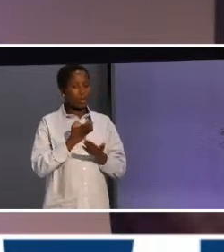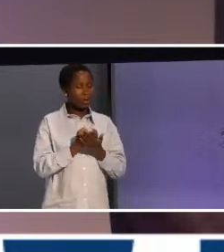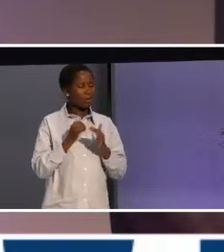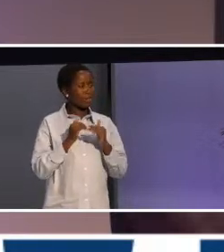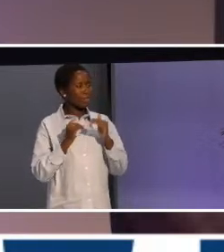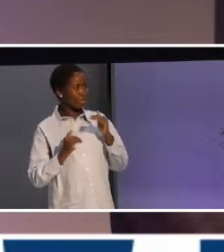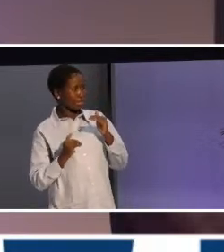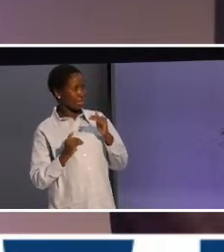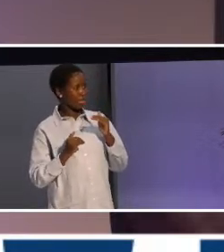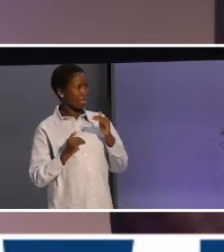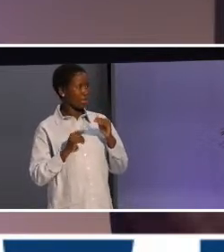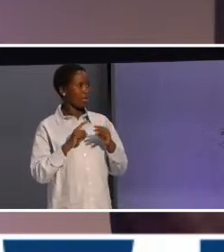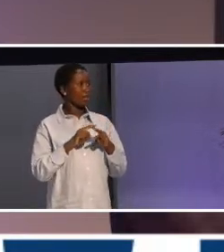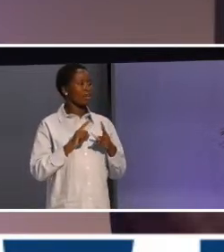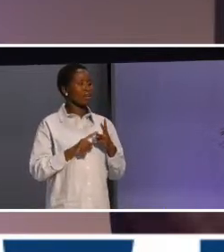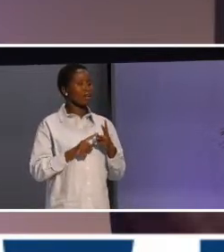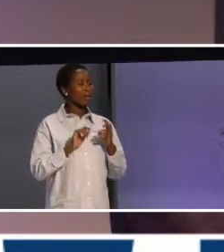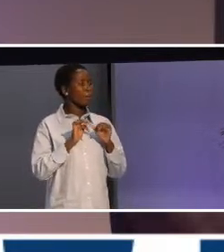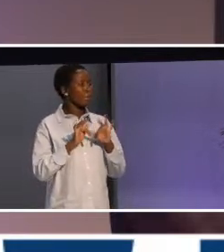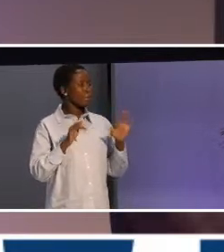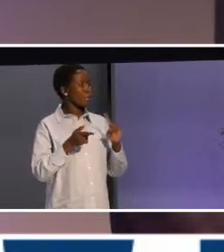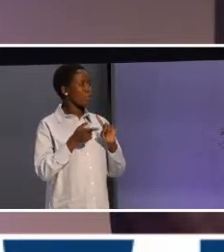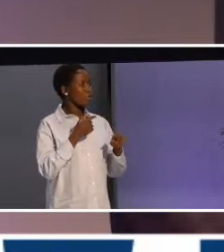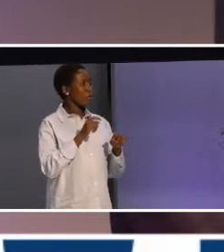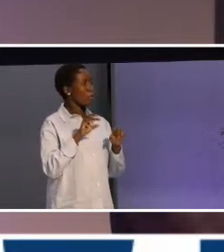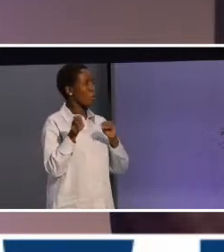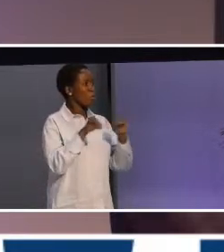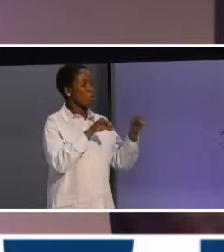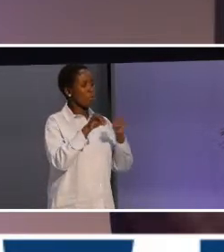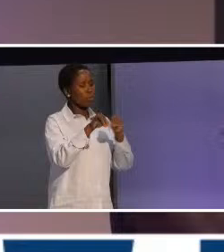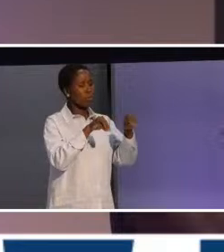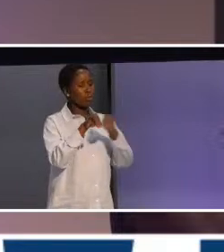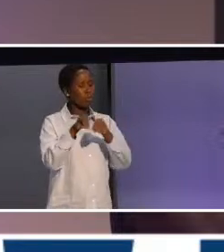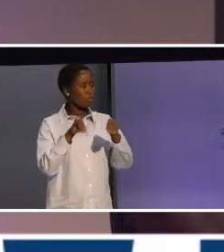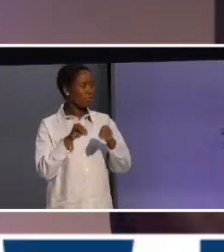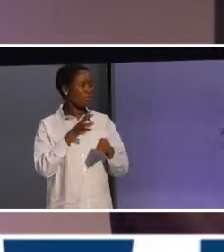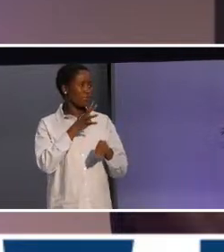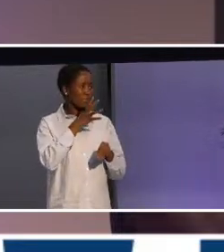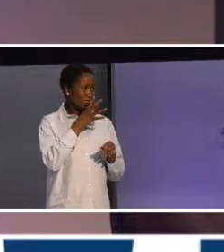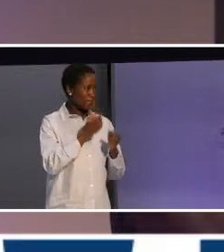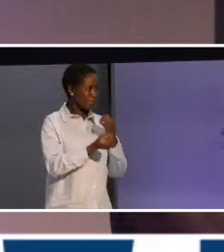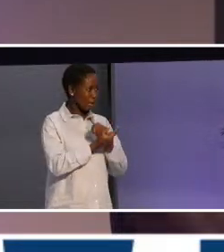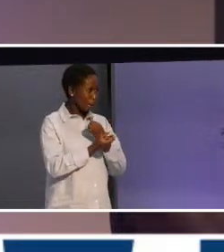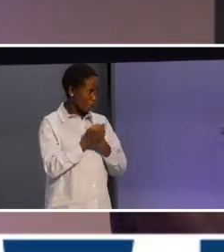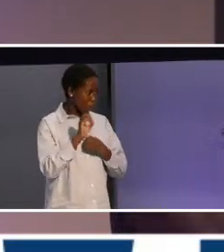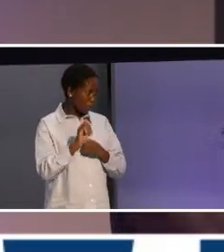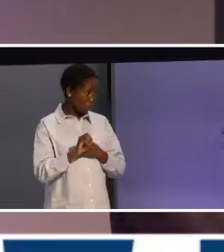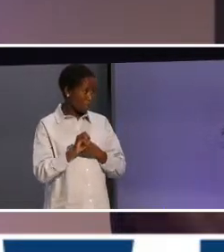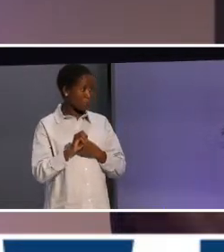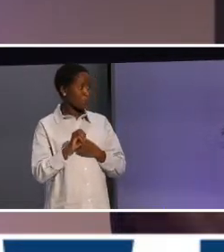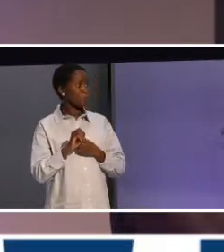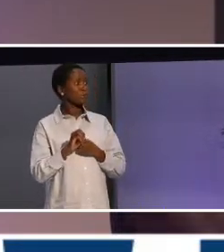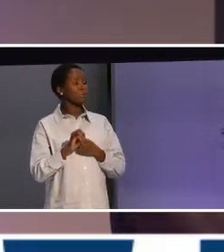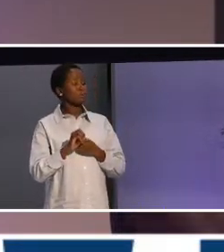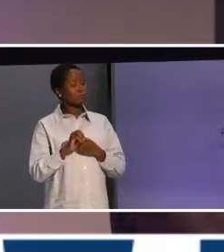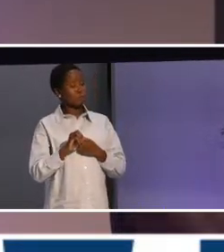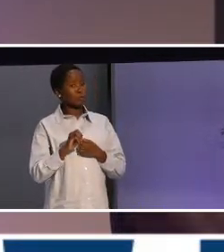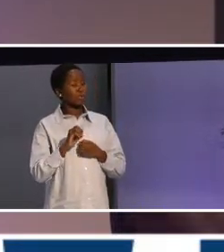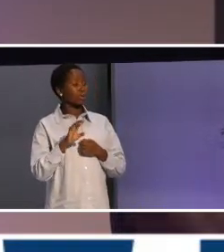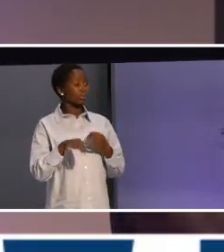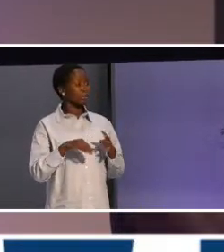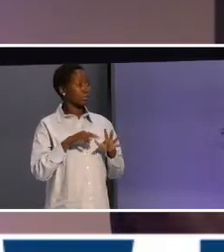immigration, challenges of sustaining multi-ethnic democracies, alleged backsliding of